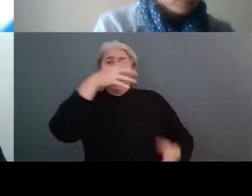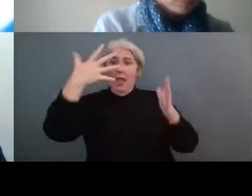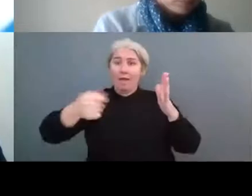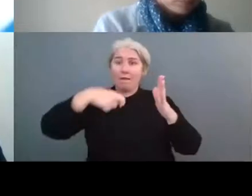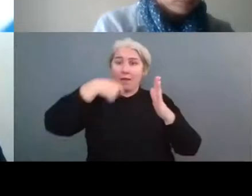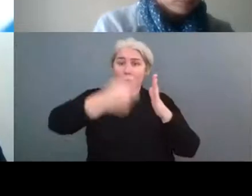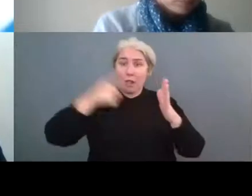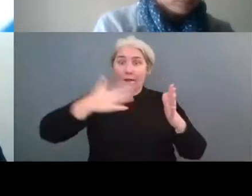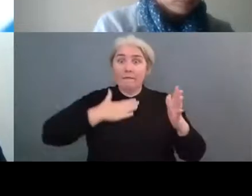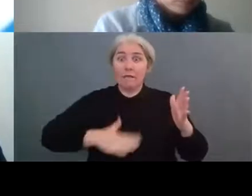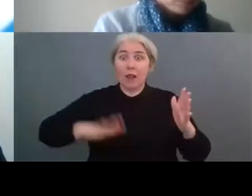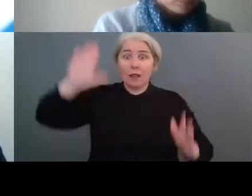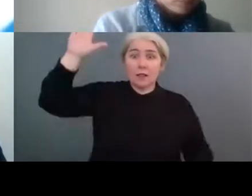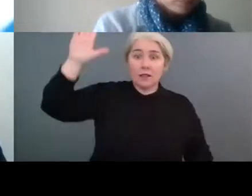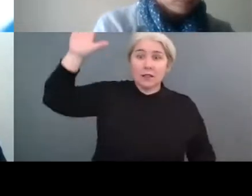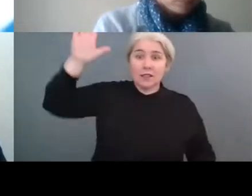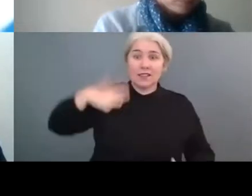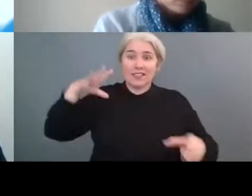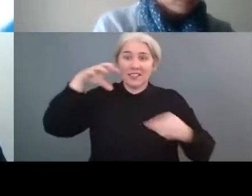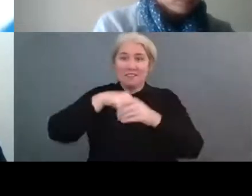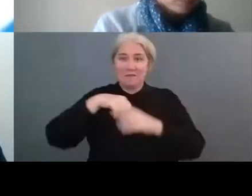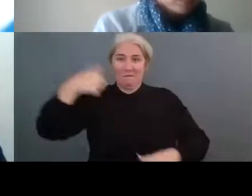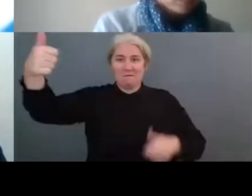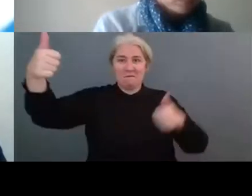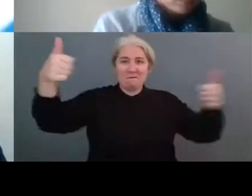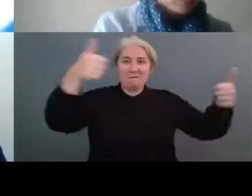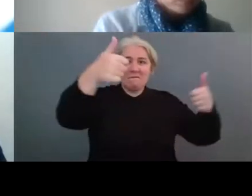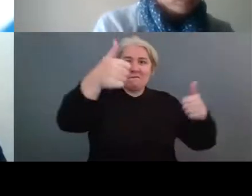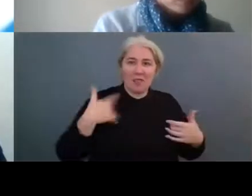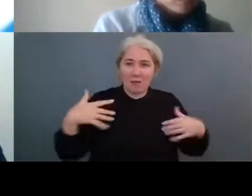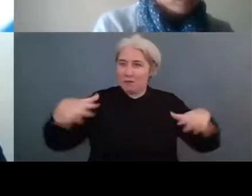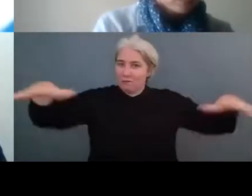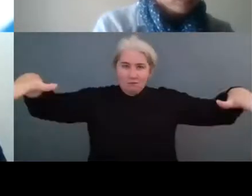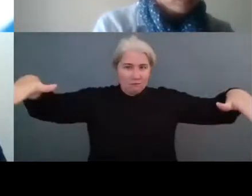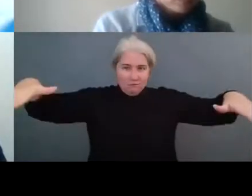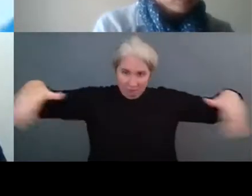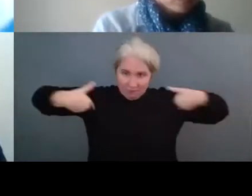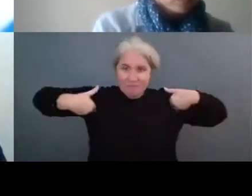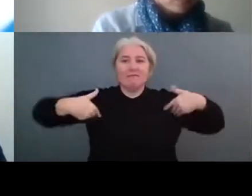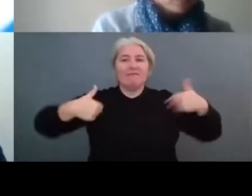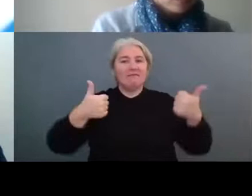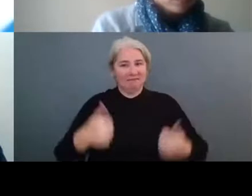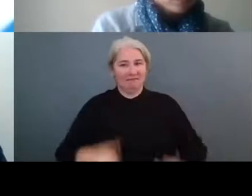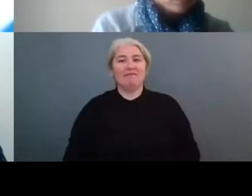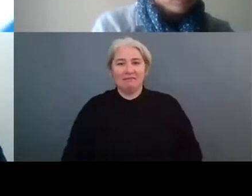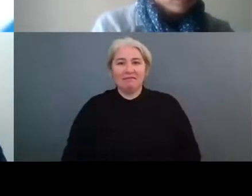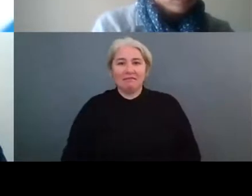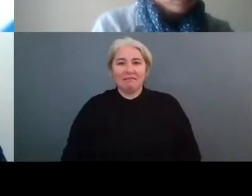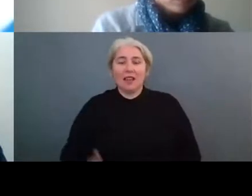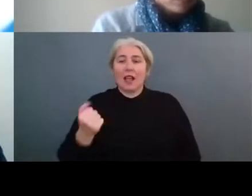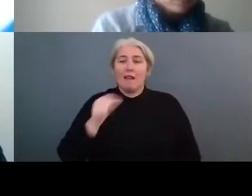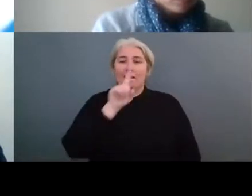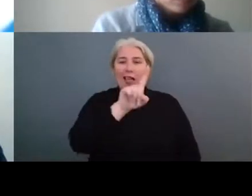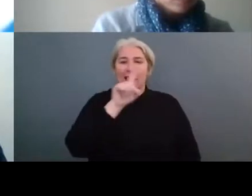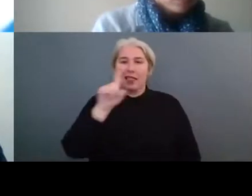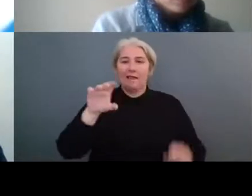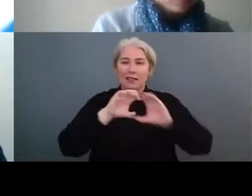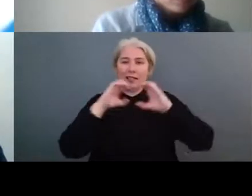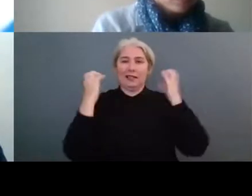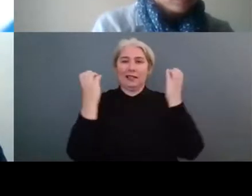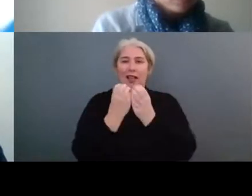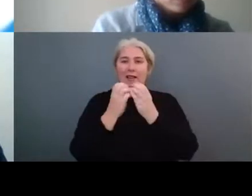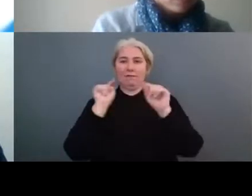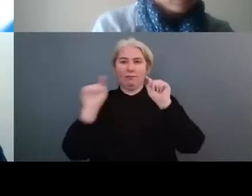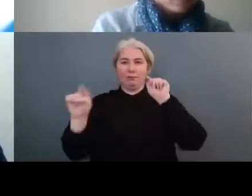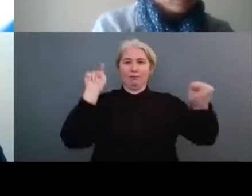this. And we implemented different actions in the stadium, 11 stadium all around in Europe.